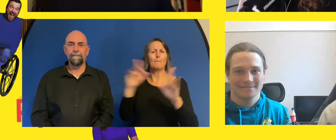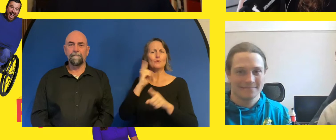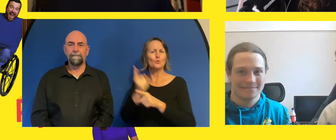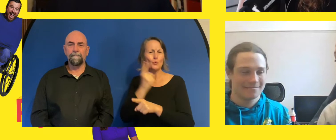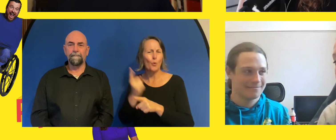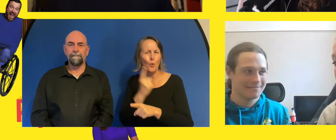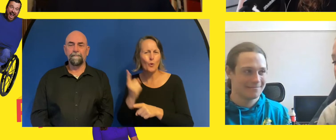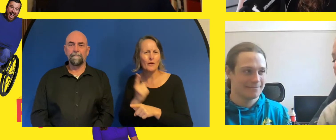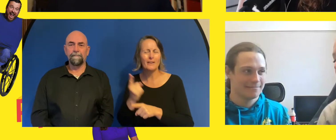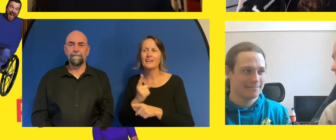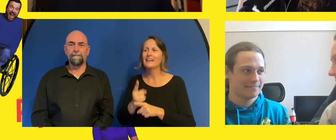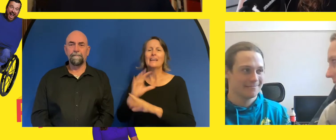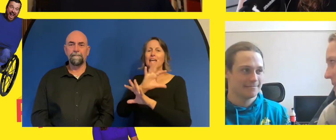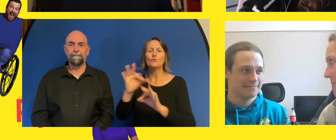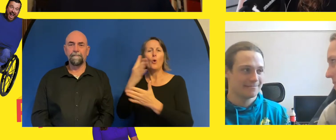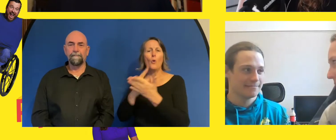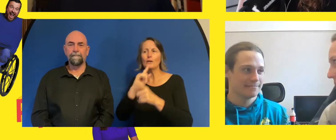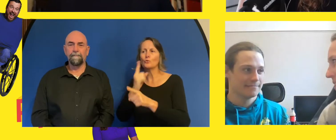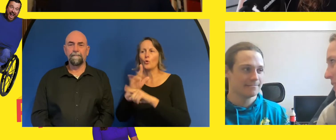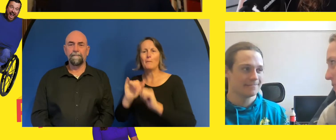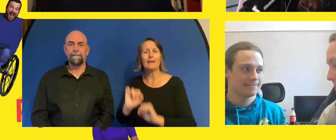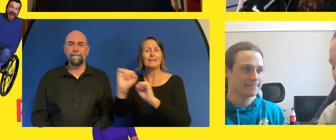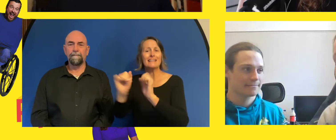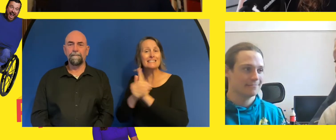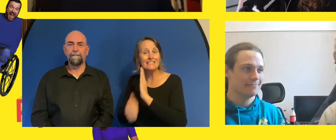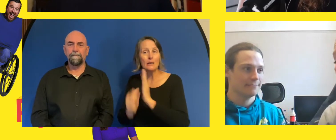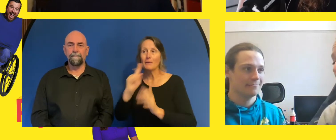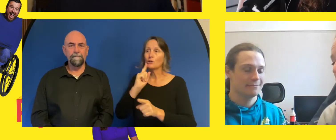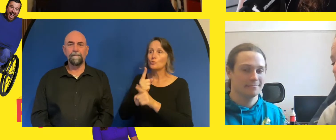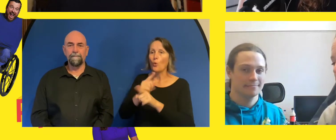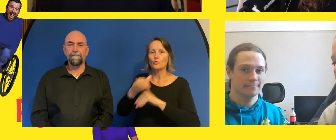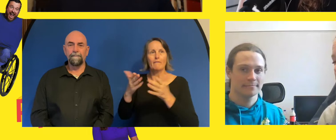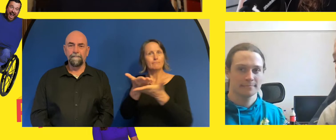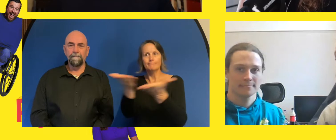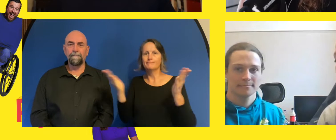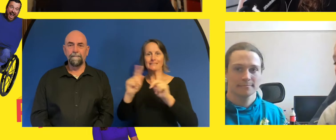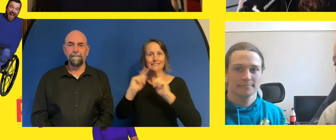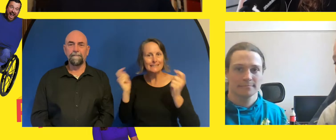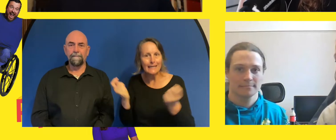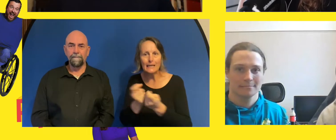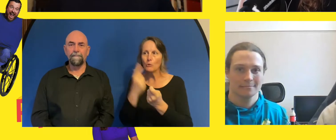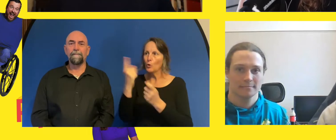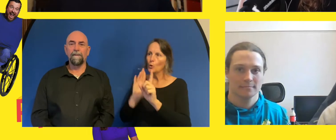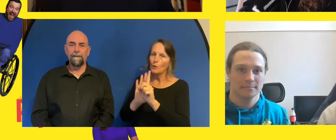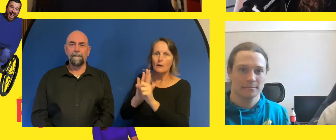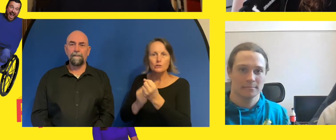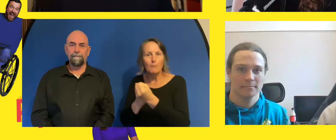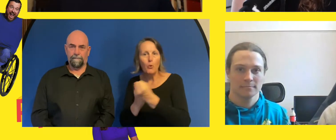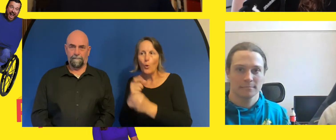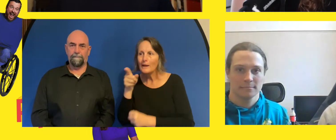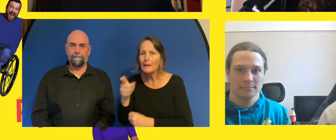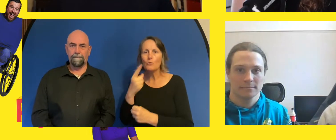He speaks to the team behind him, those that have helped him get to where he is, but also he talks about the past and